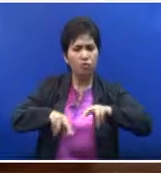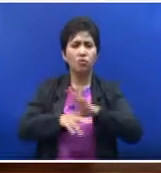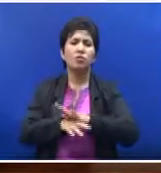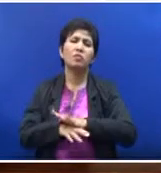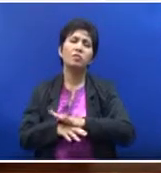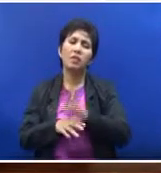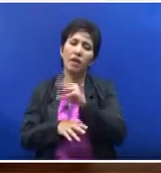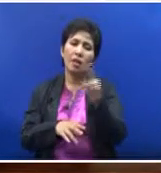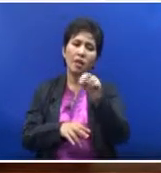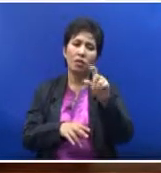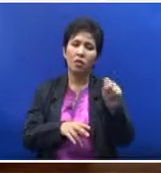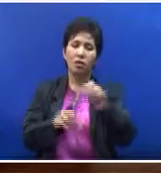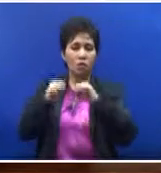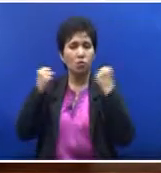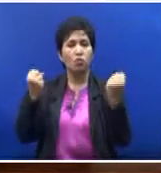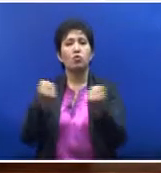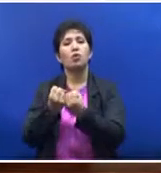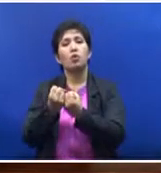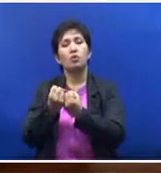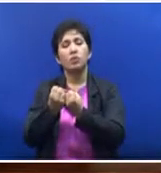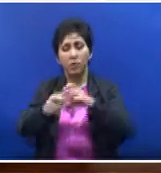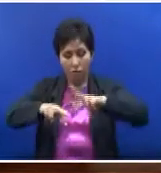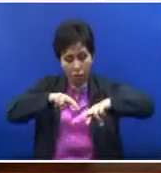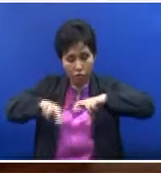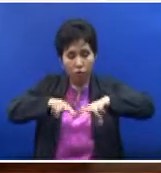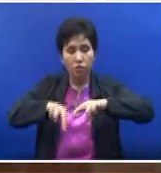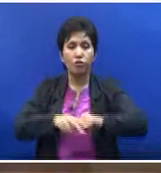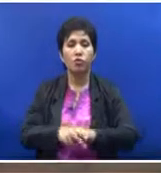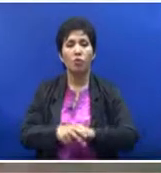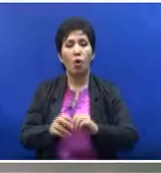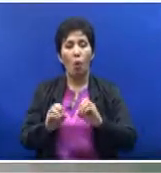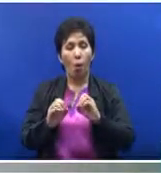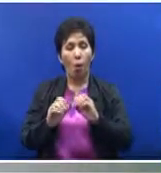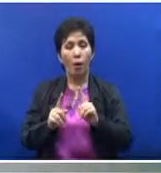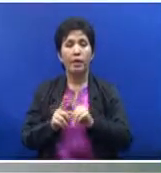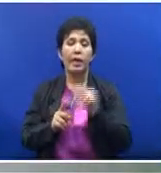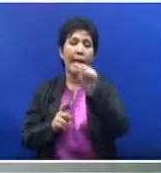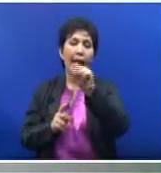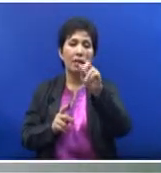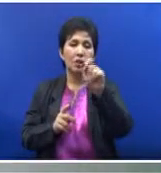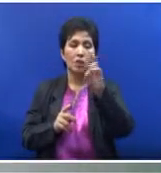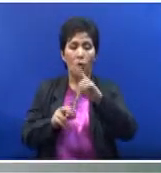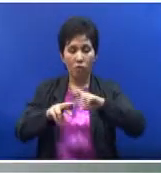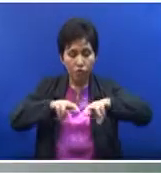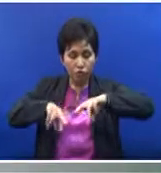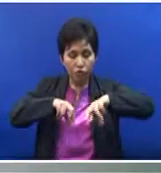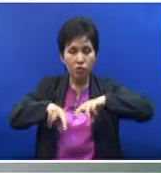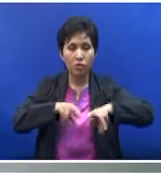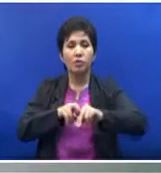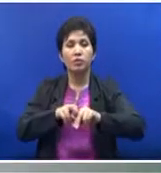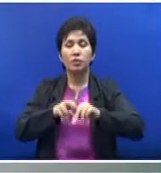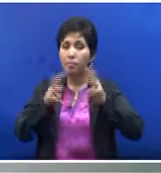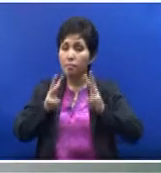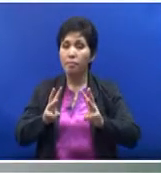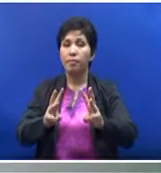anthropological and also the sociological research. Okay, for anthropological research, the